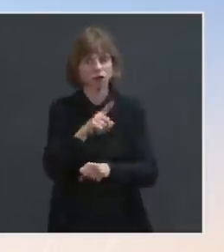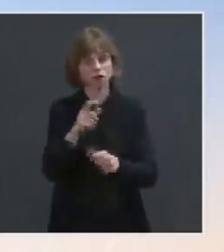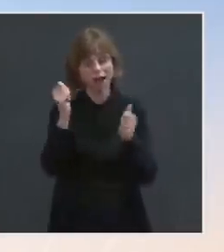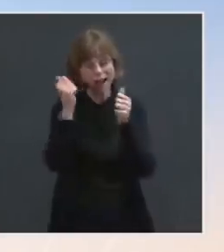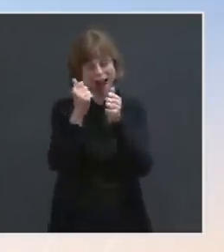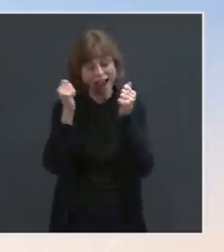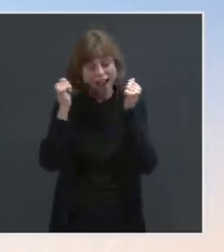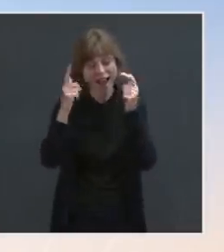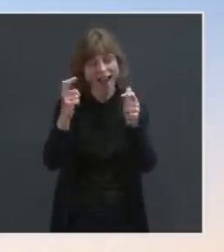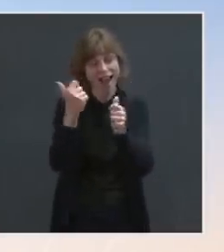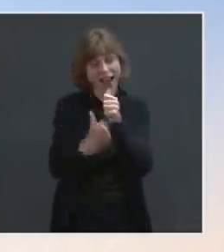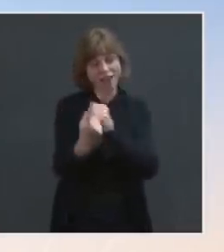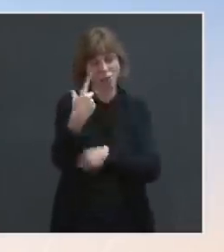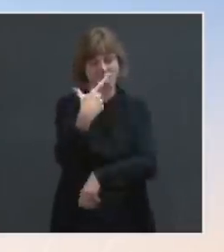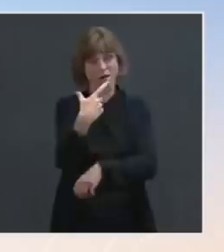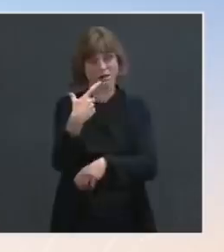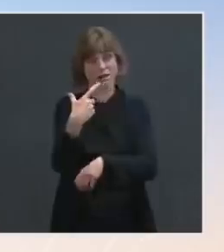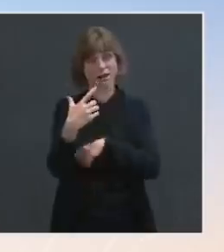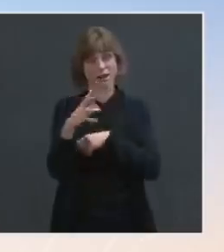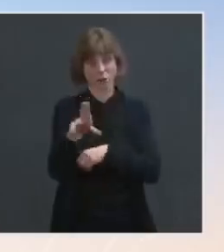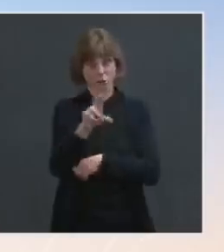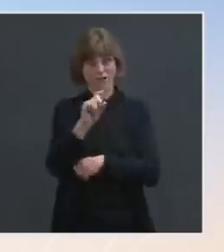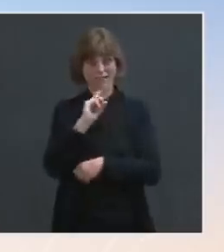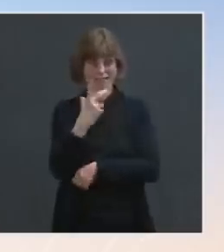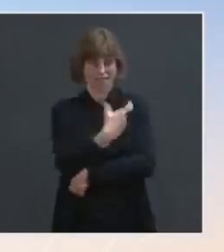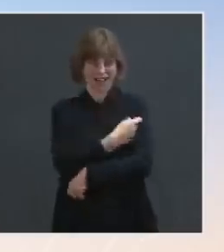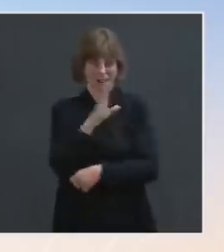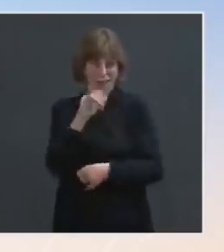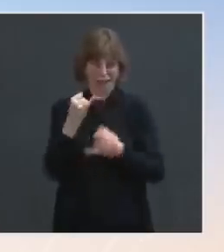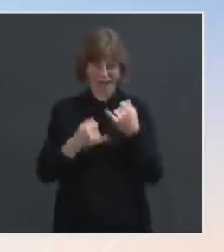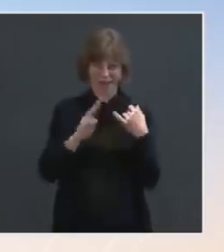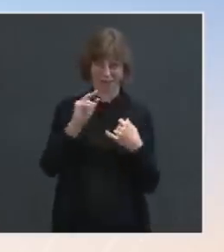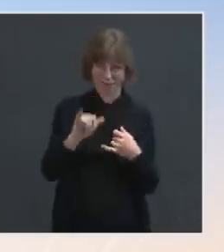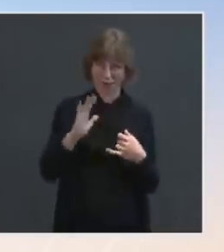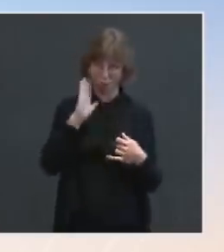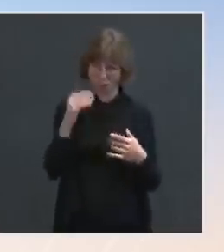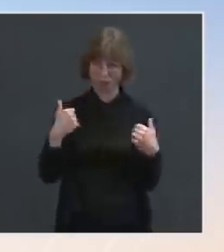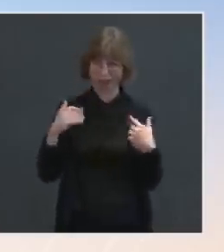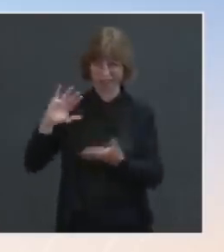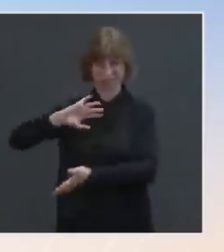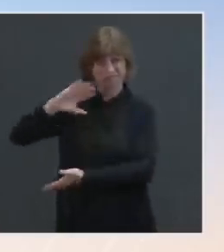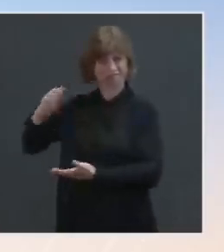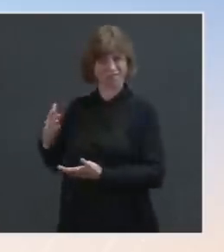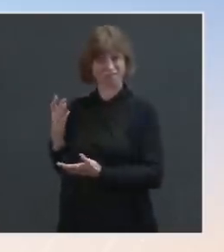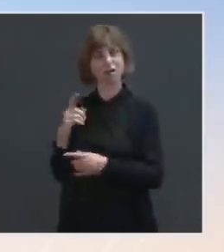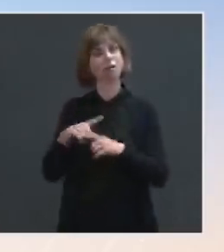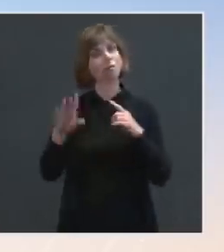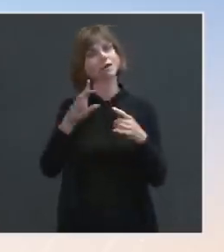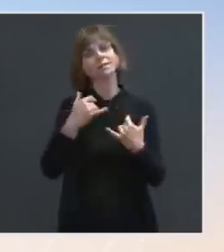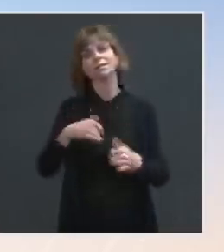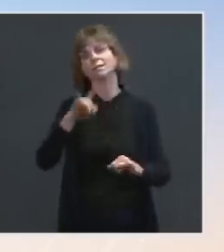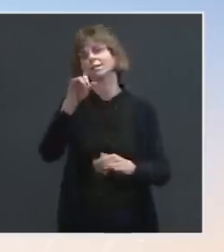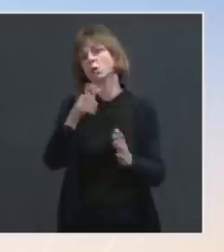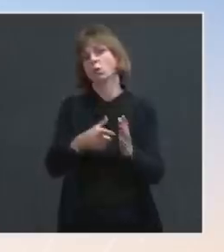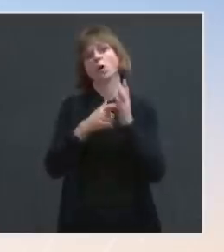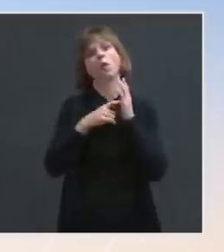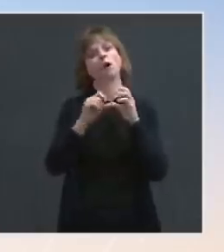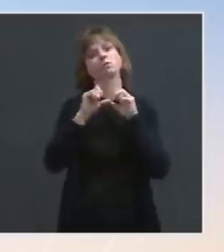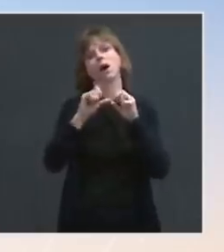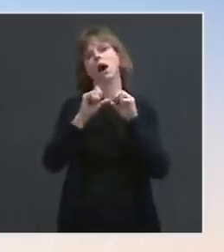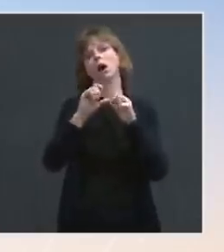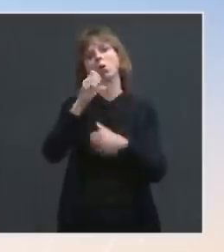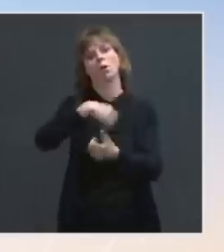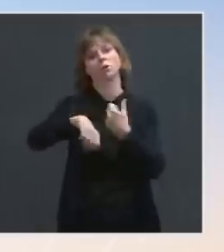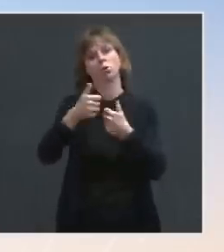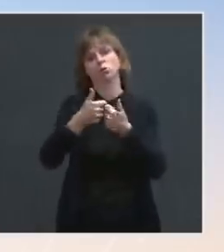vaccinated. And we will have those vaccines by the end of May. But it will require ongoing social distancing, ongoing mask wearing, as we've been